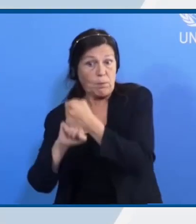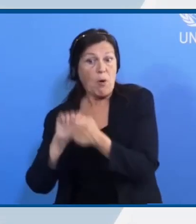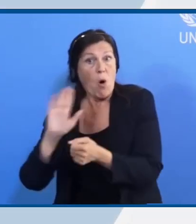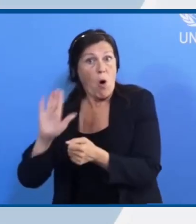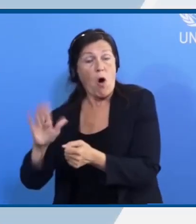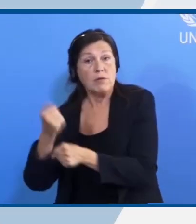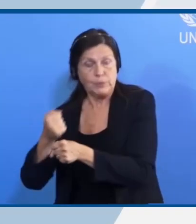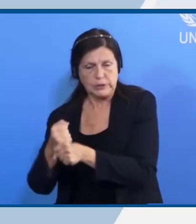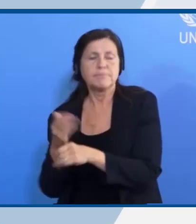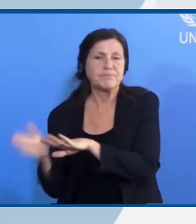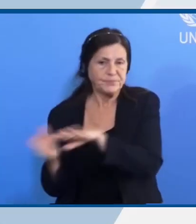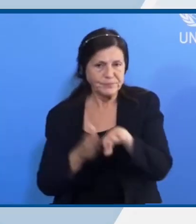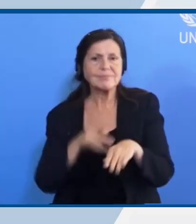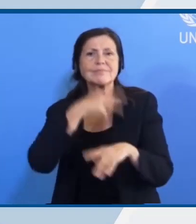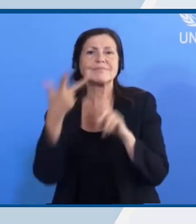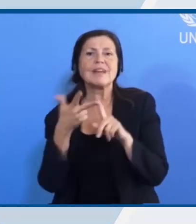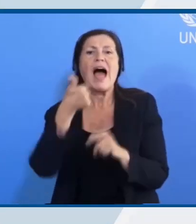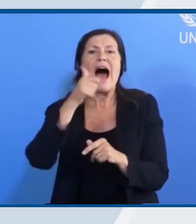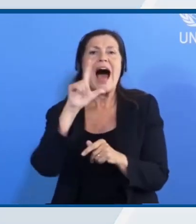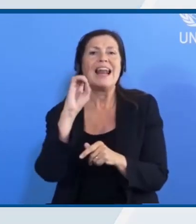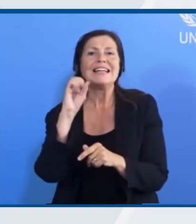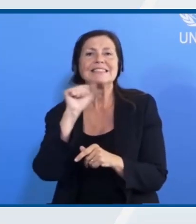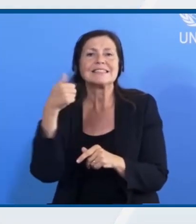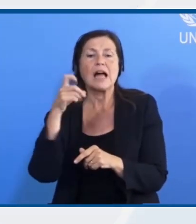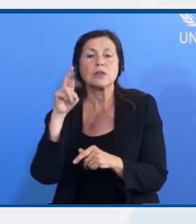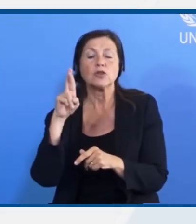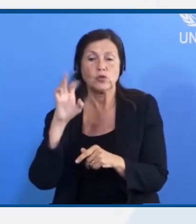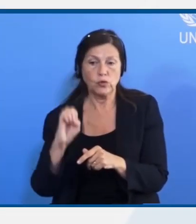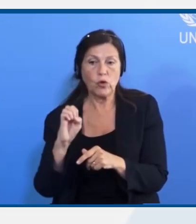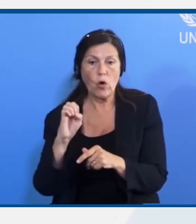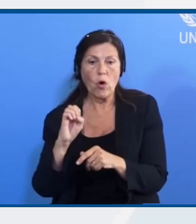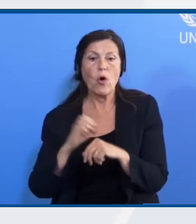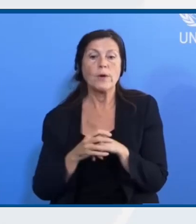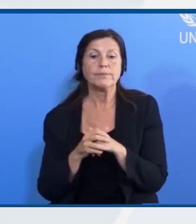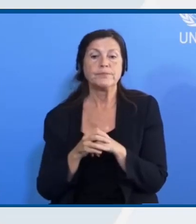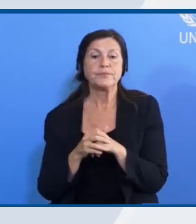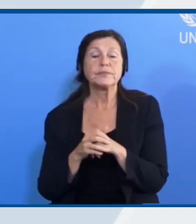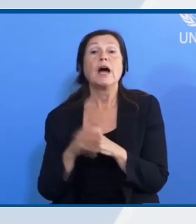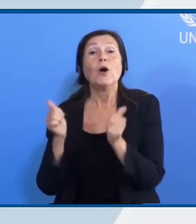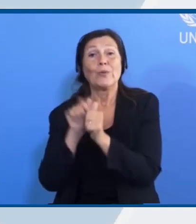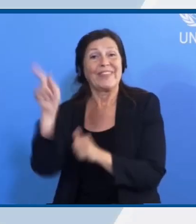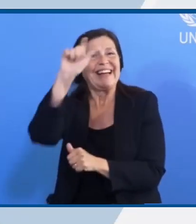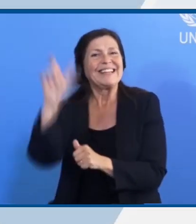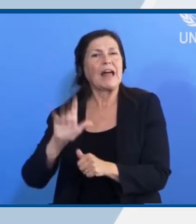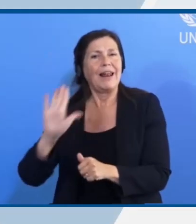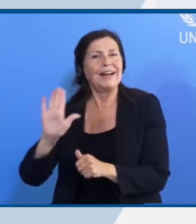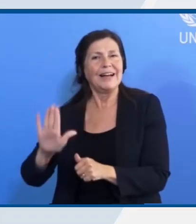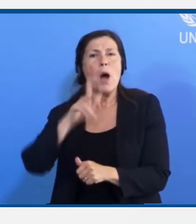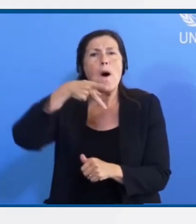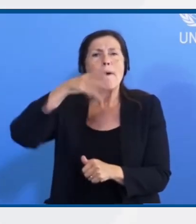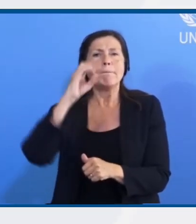Potenza Resilience Hub be applicable for rural areas too? Does it involve joint funding? Has there